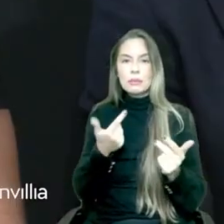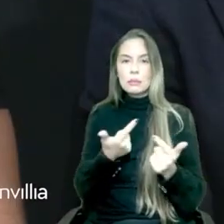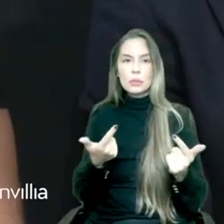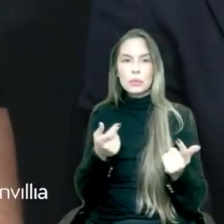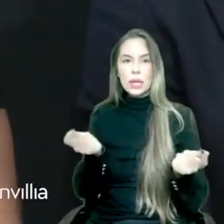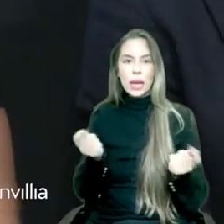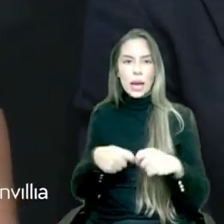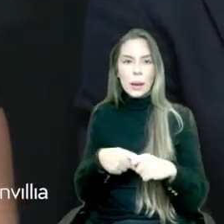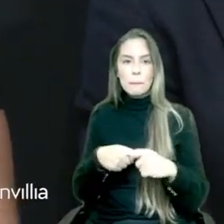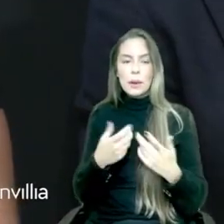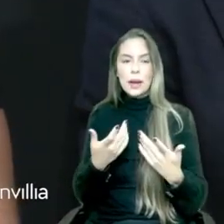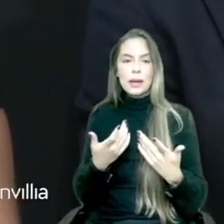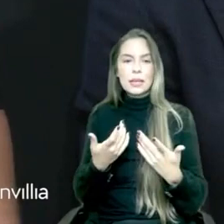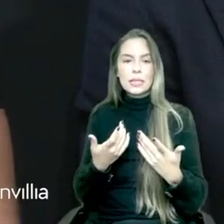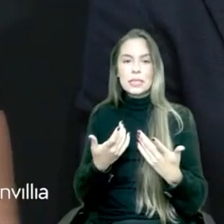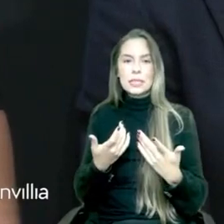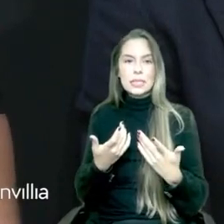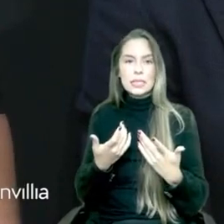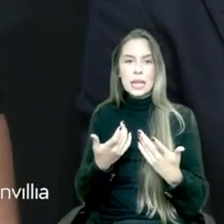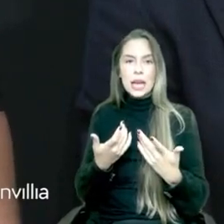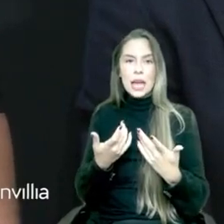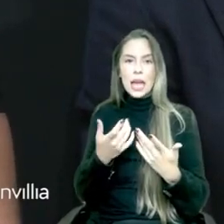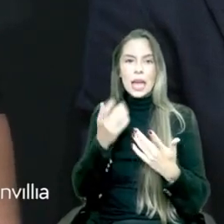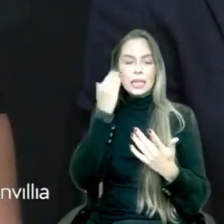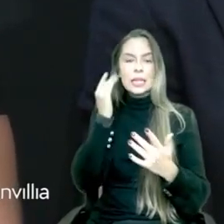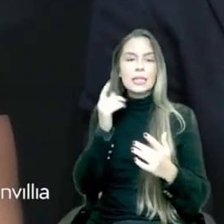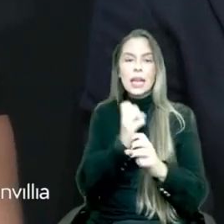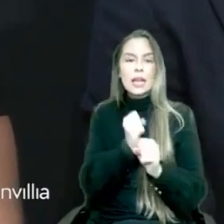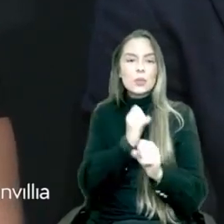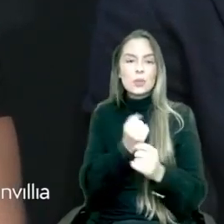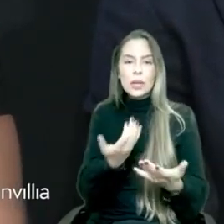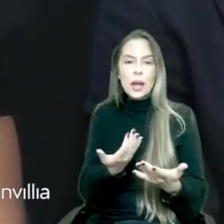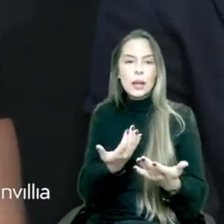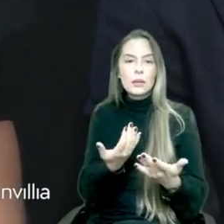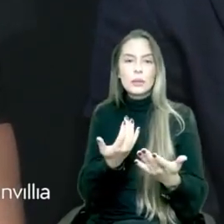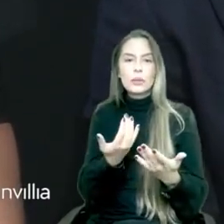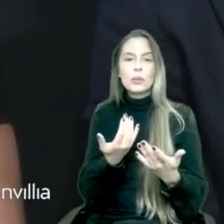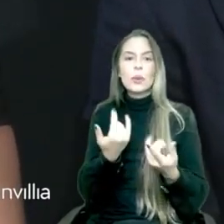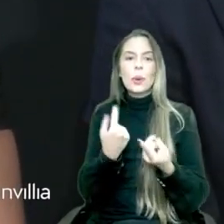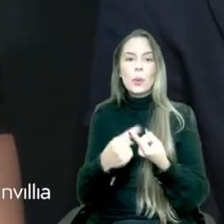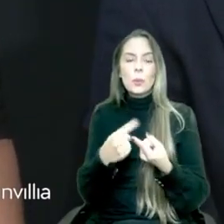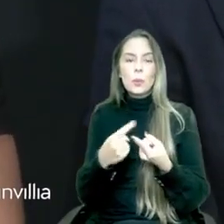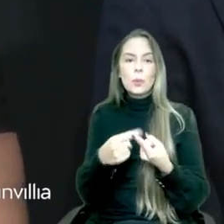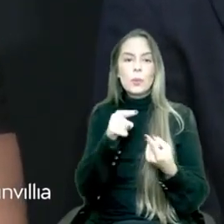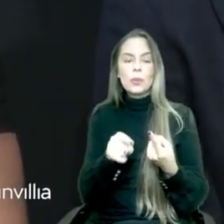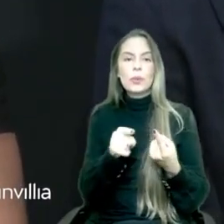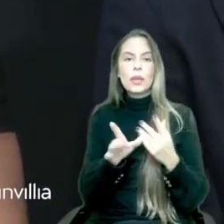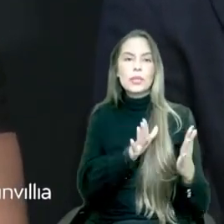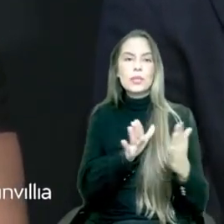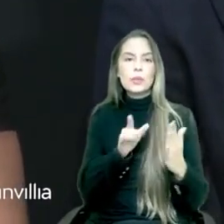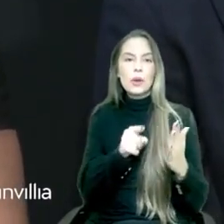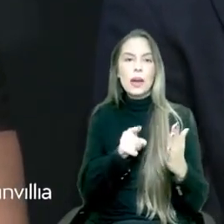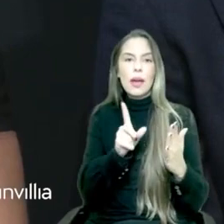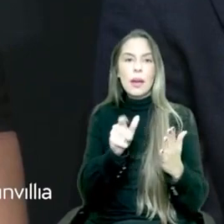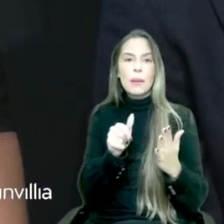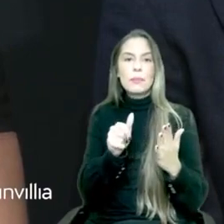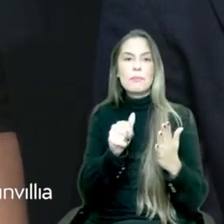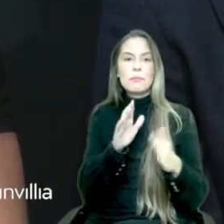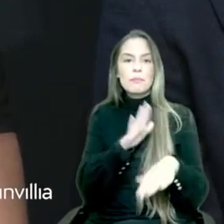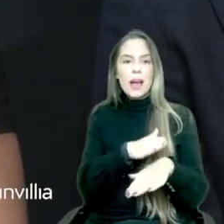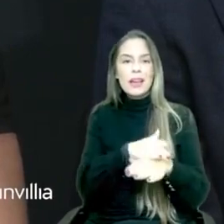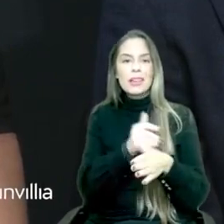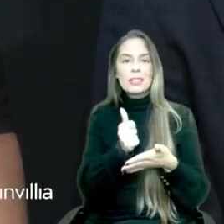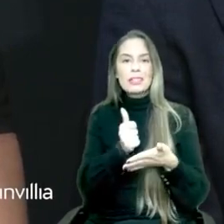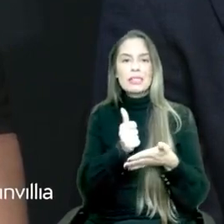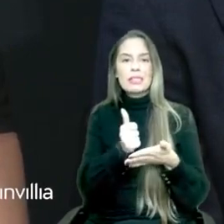getting results we cannot understand why, and each new generation is getting shallower and shallower and shallower because it's